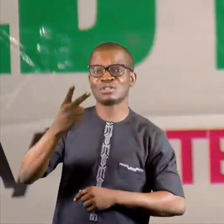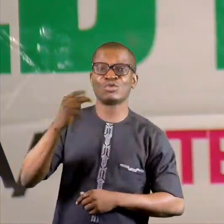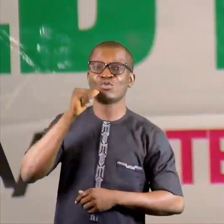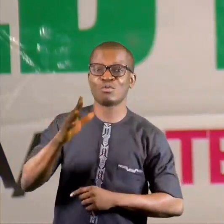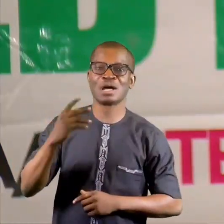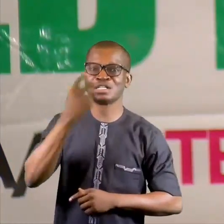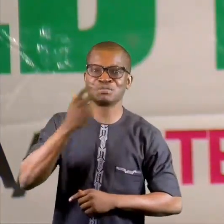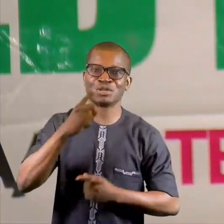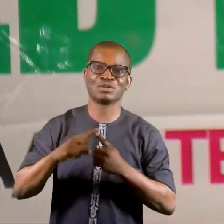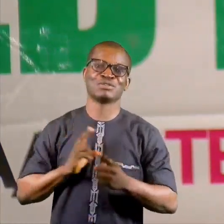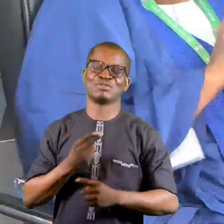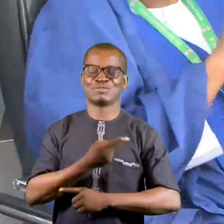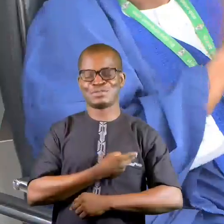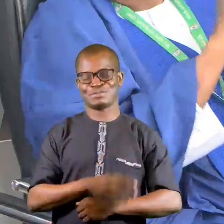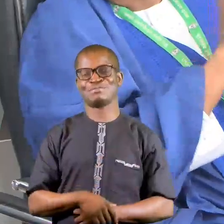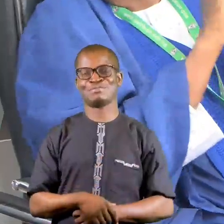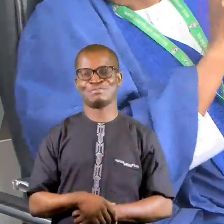to men and to girls.